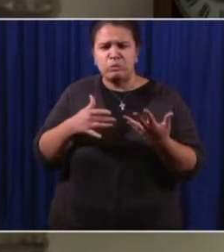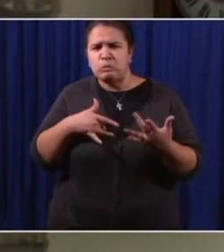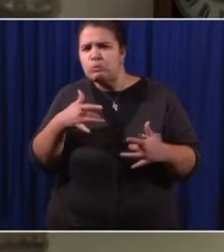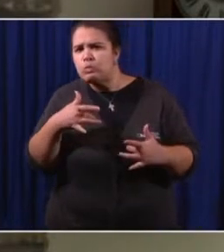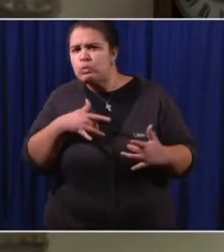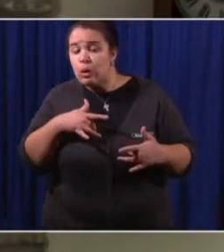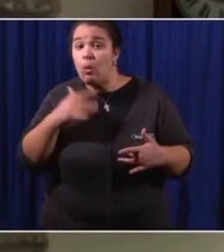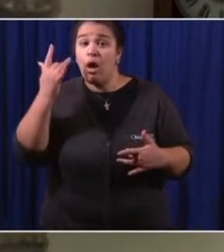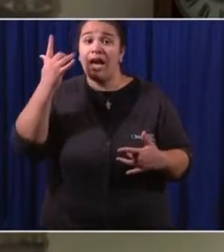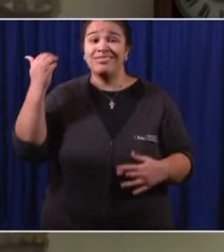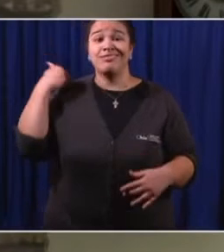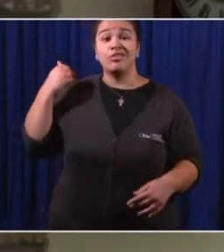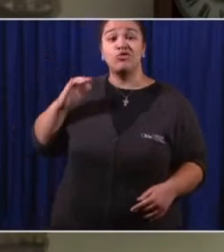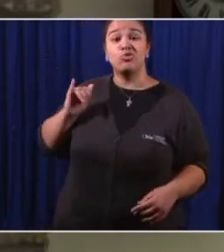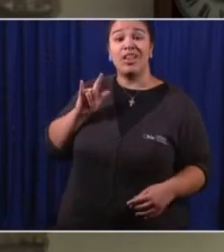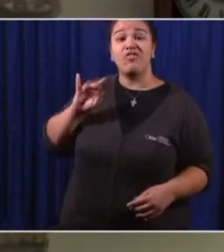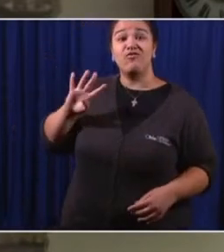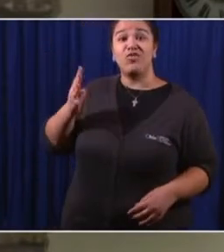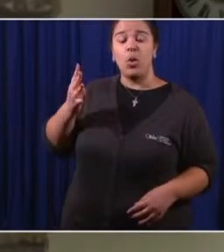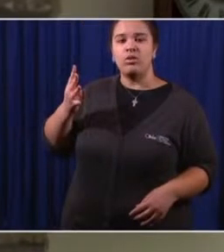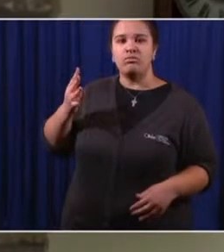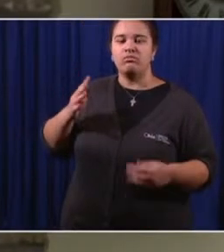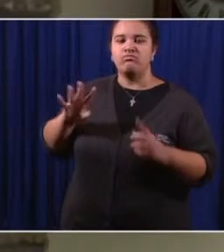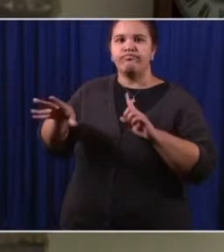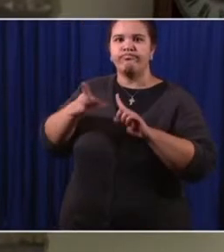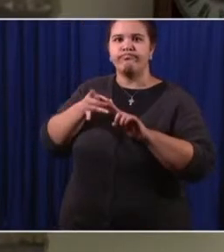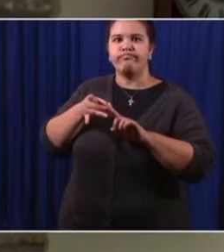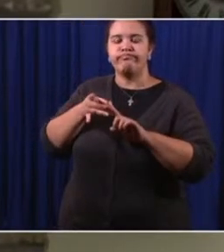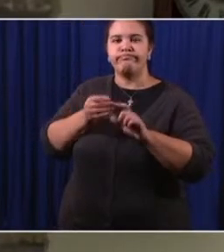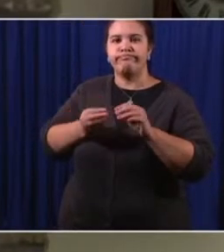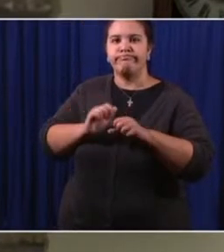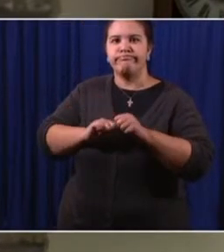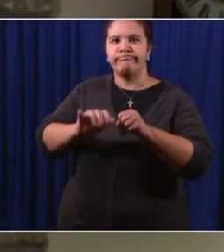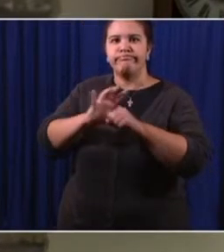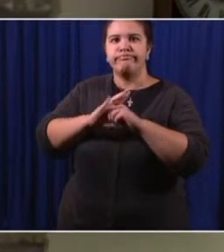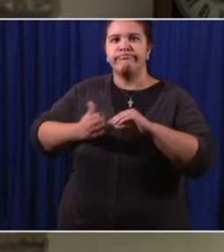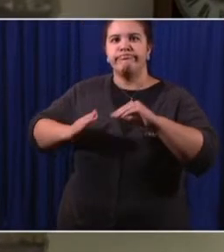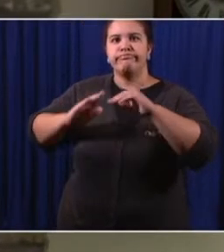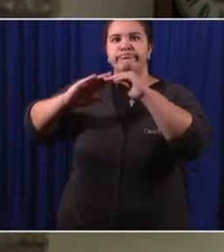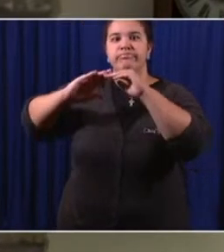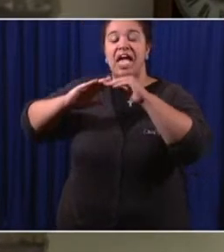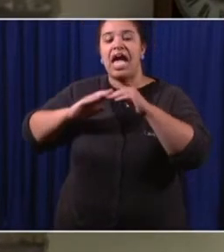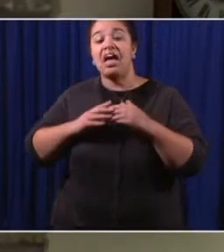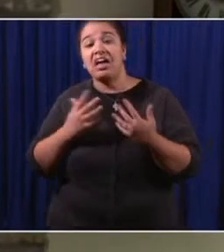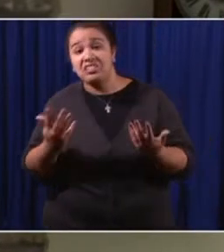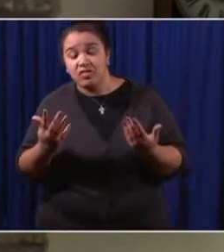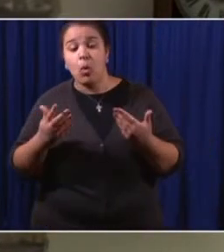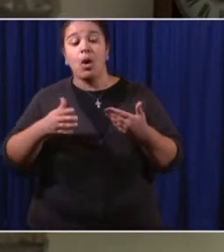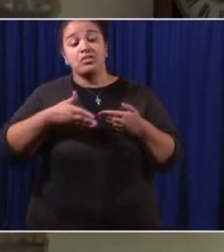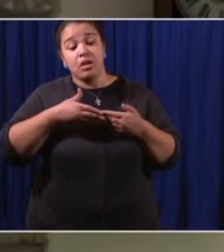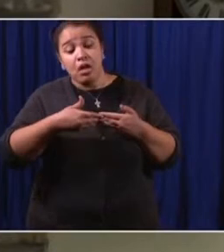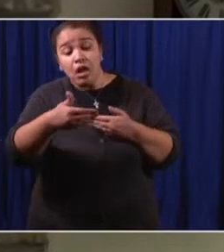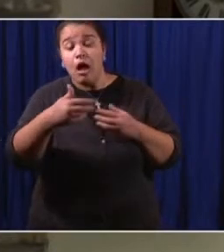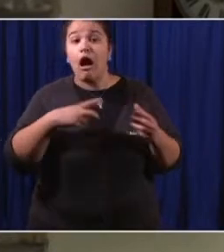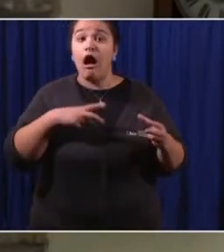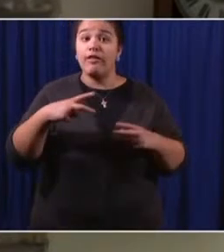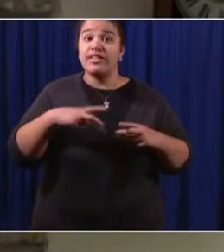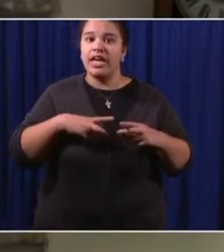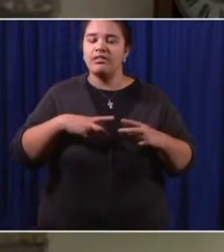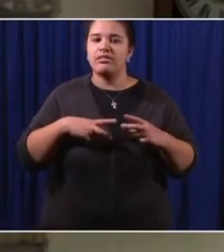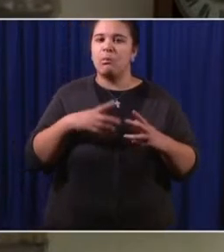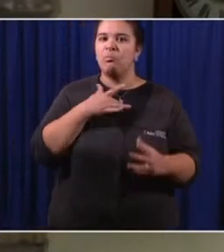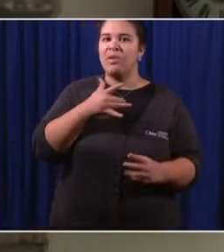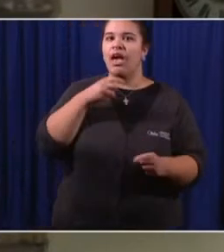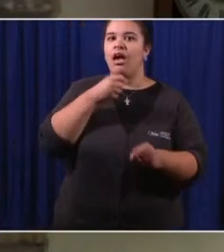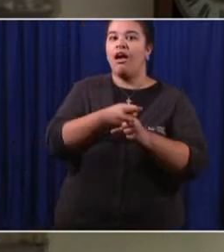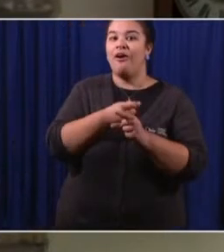weekend, and also the fact that we've got a number of holidays coming up toward the end of the year this year that are on Fridays, Saturdays, that'll give us some long weekends,